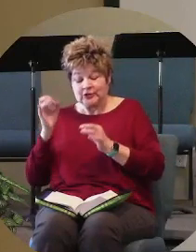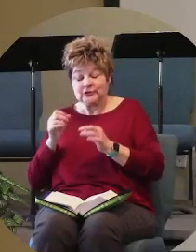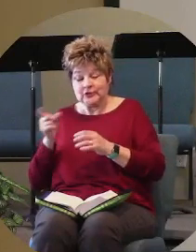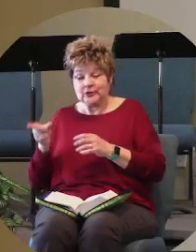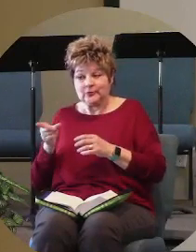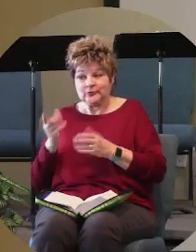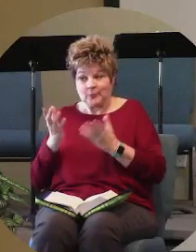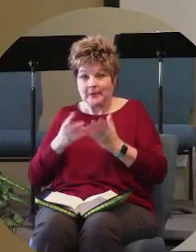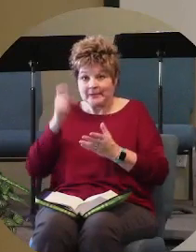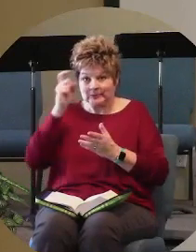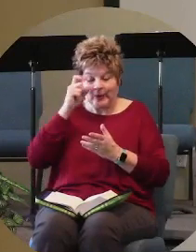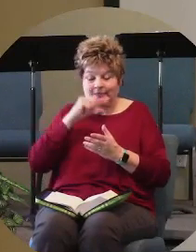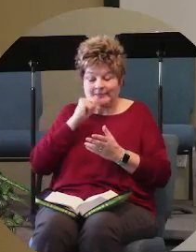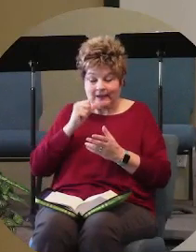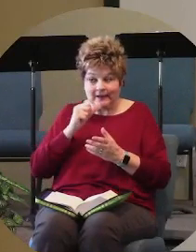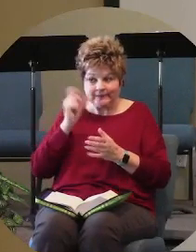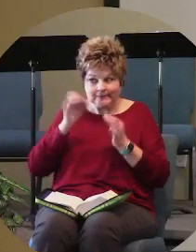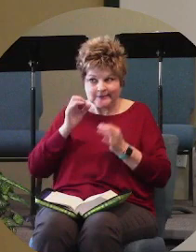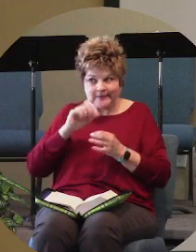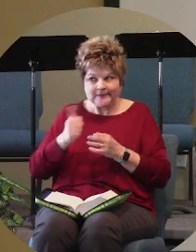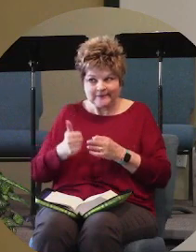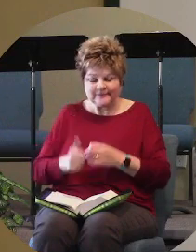wise not to be judgmental.